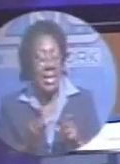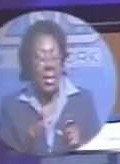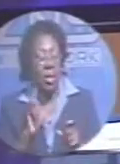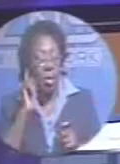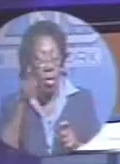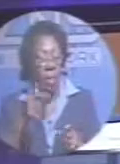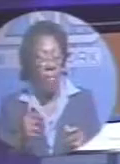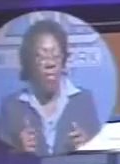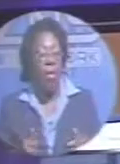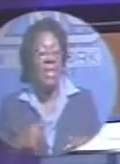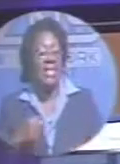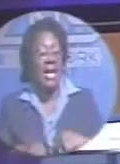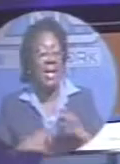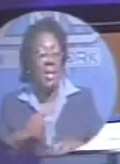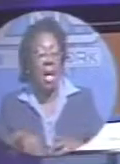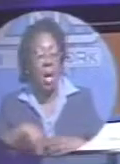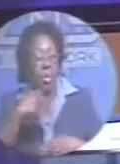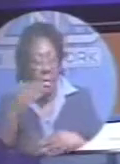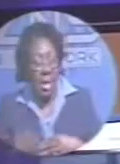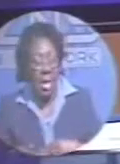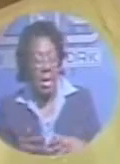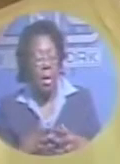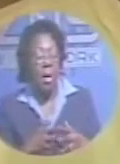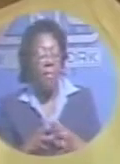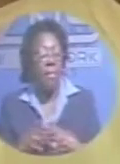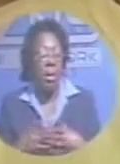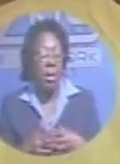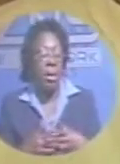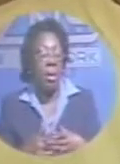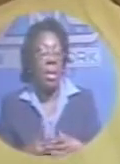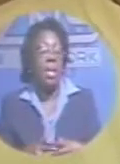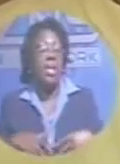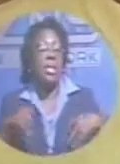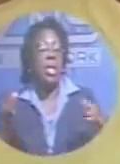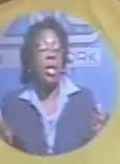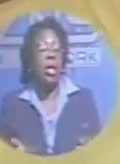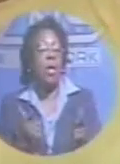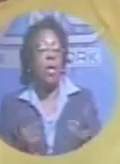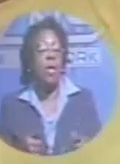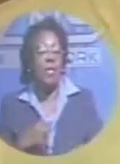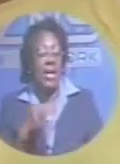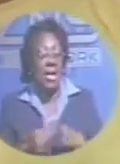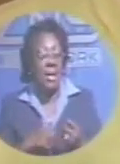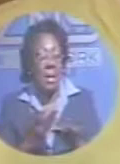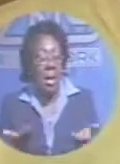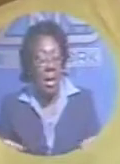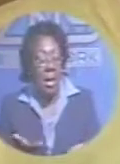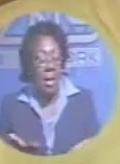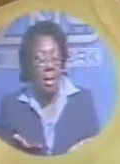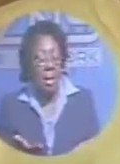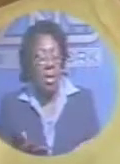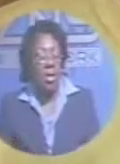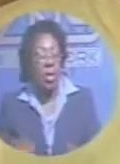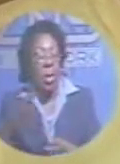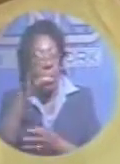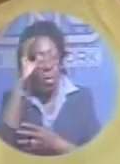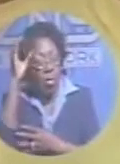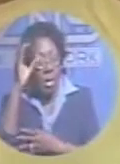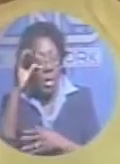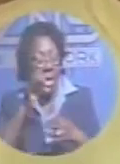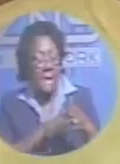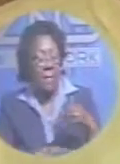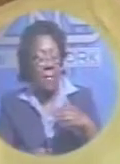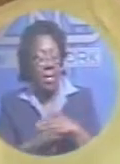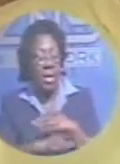talent outside of the United States. There's a lot of untapped talent here, and hopefully maybe with Chris and his foundation and